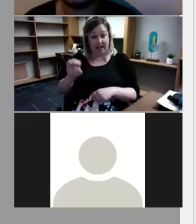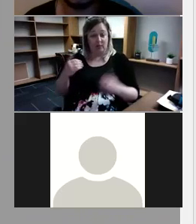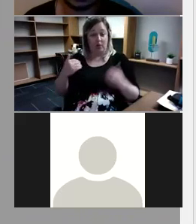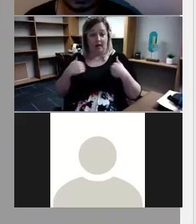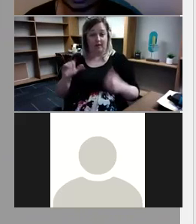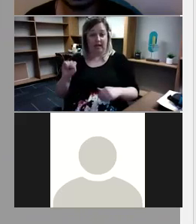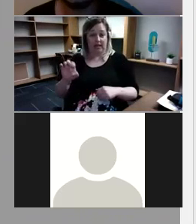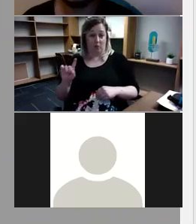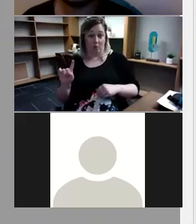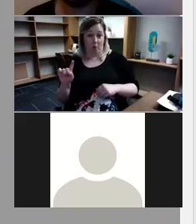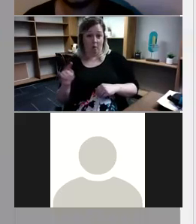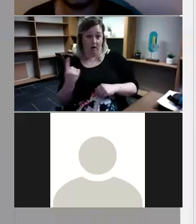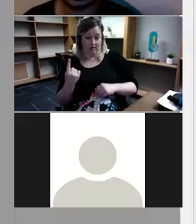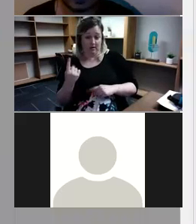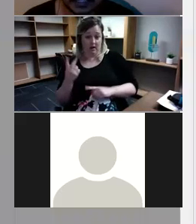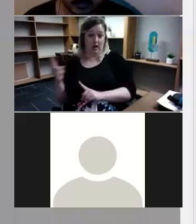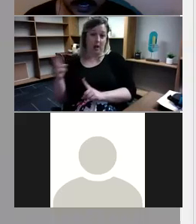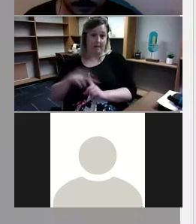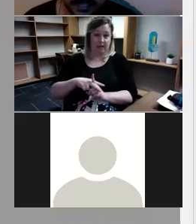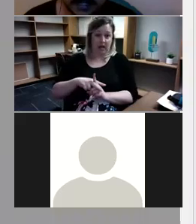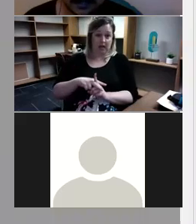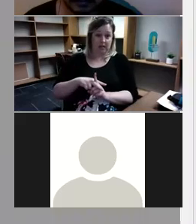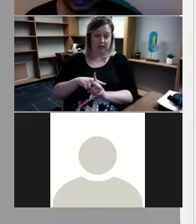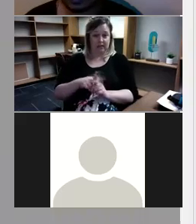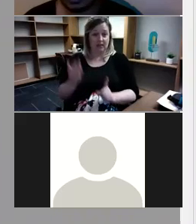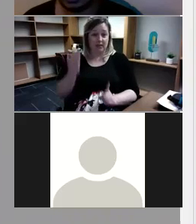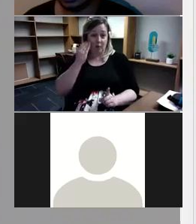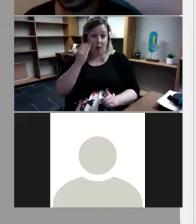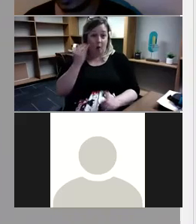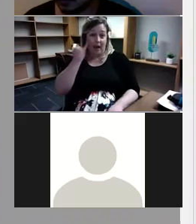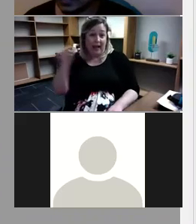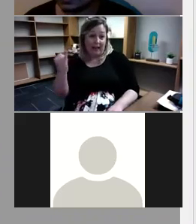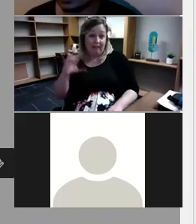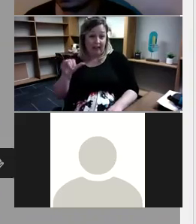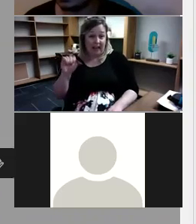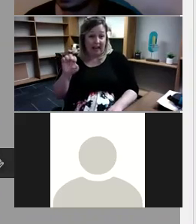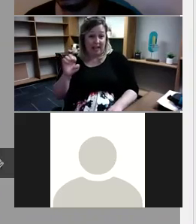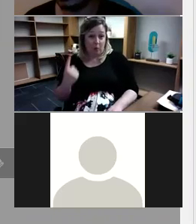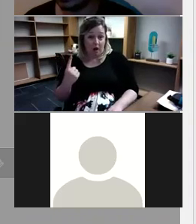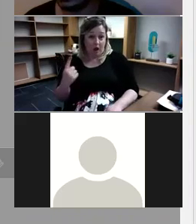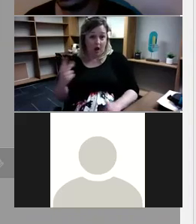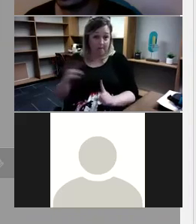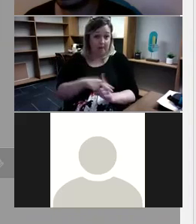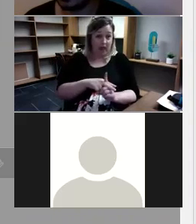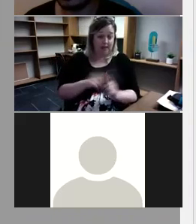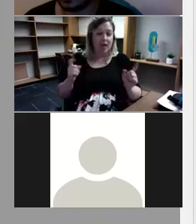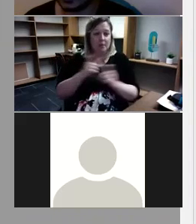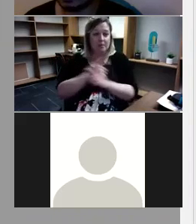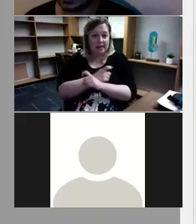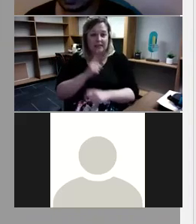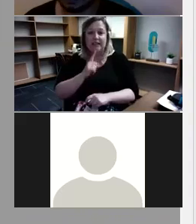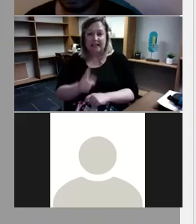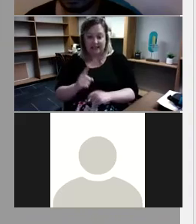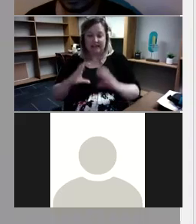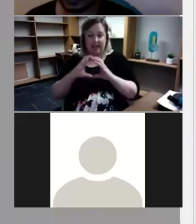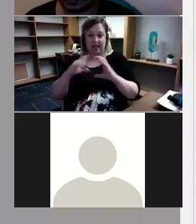to this particular equation. And we know that if case 1 applies, the complexity is theta n raised to the power of log